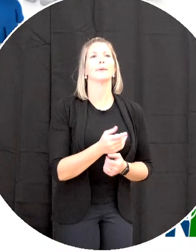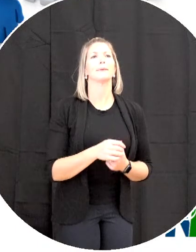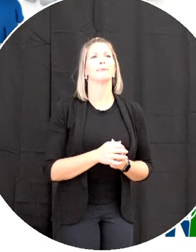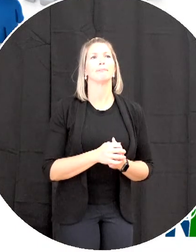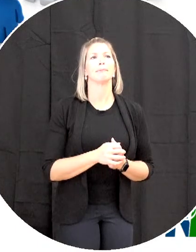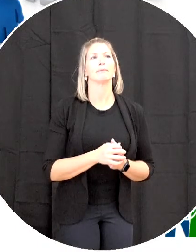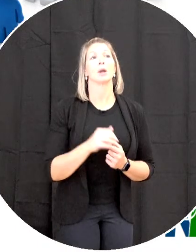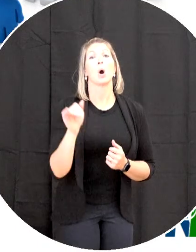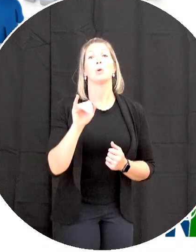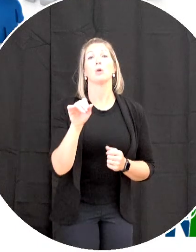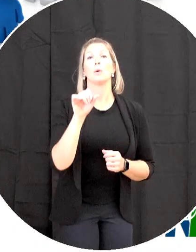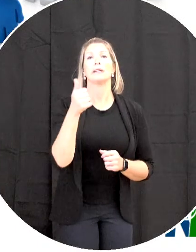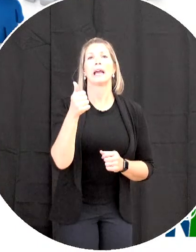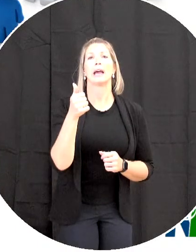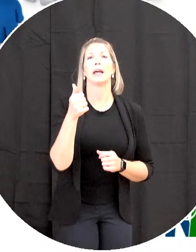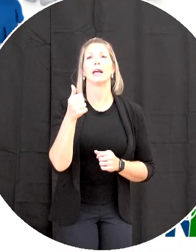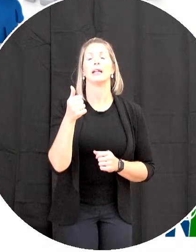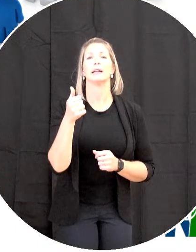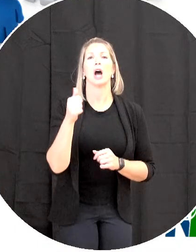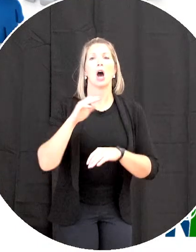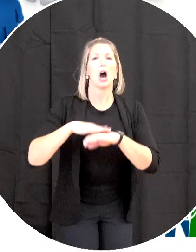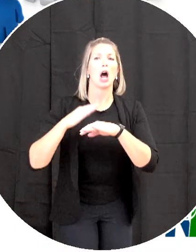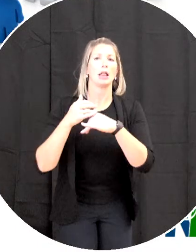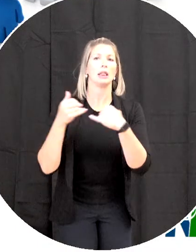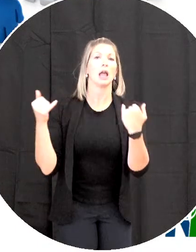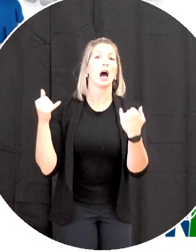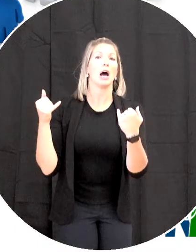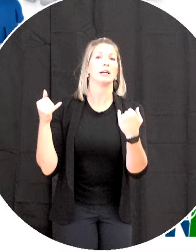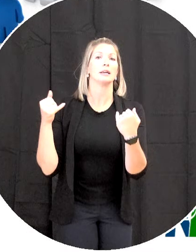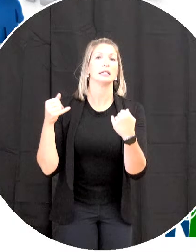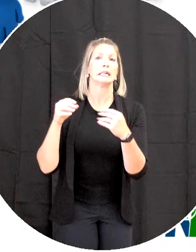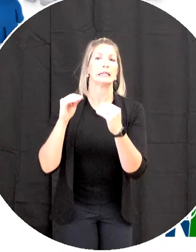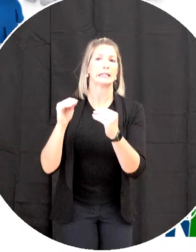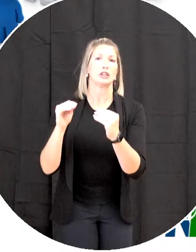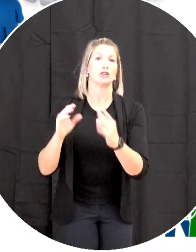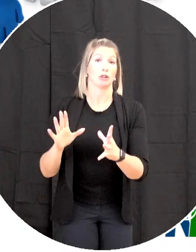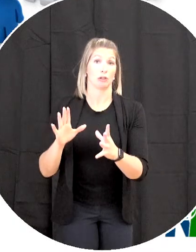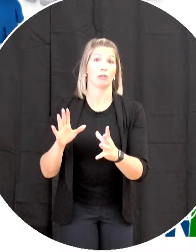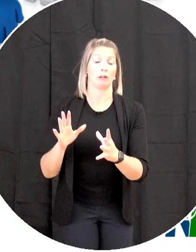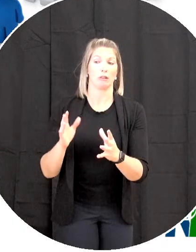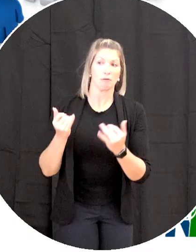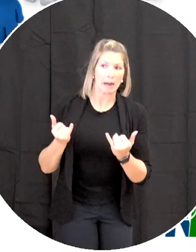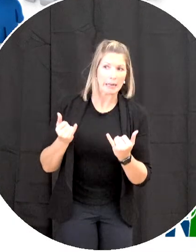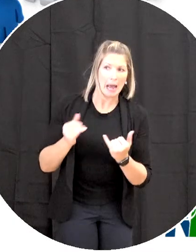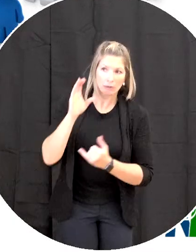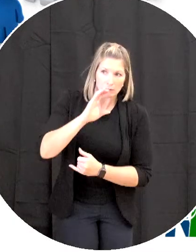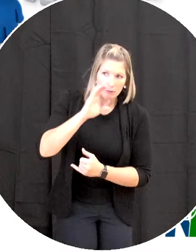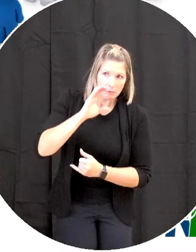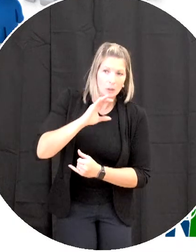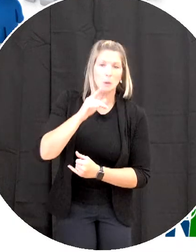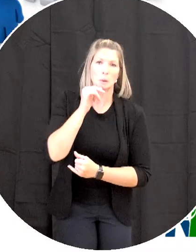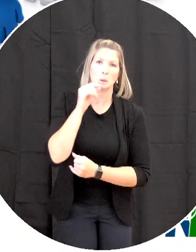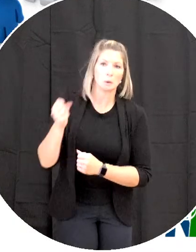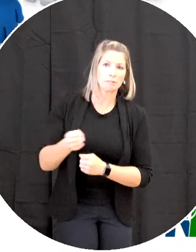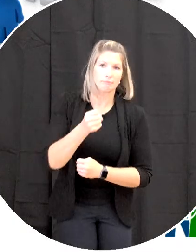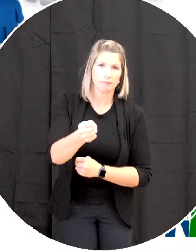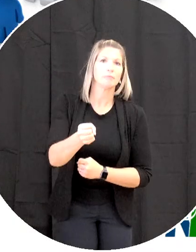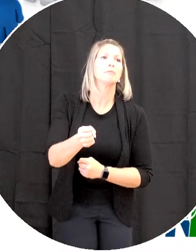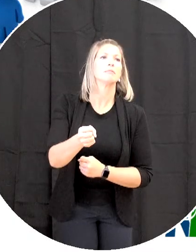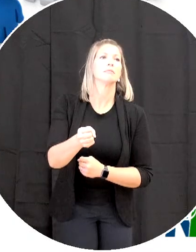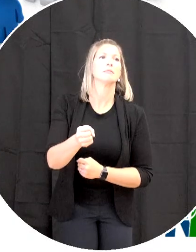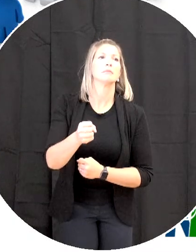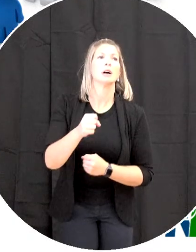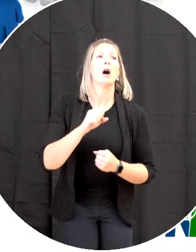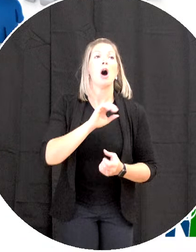learning positions that are in progress of being filled. These are teaching positions. And almost 4,000 student